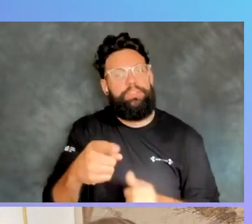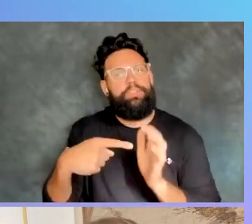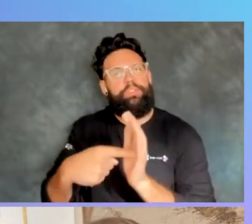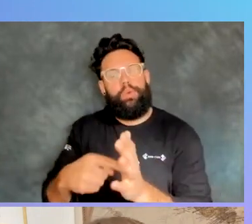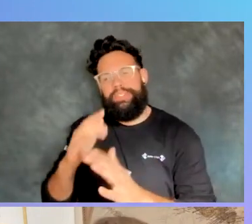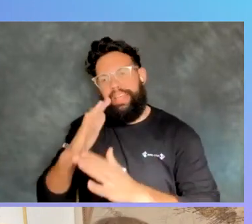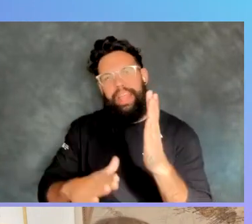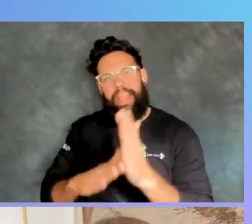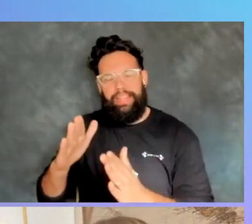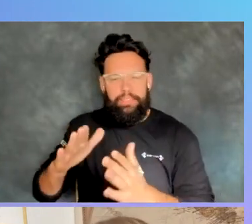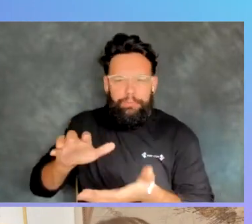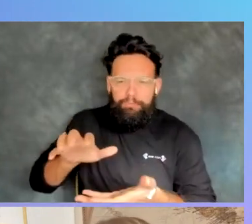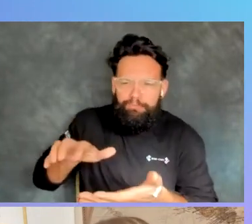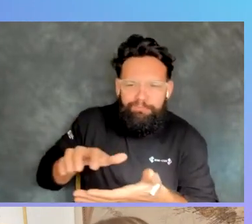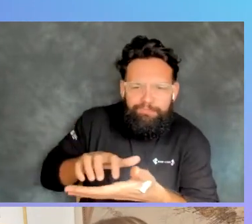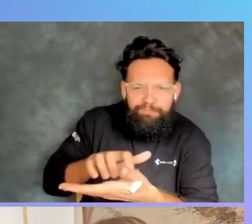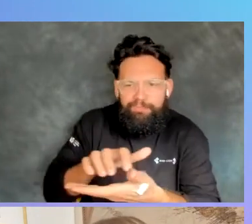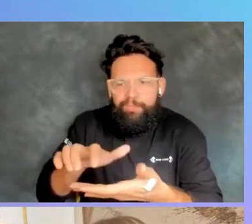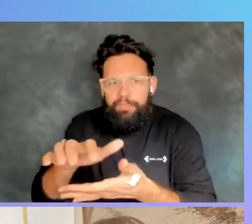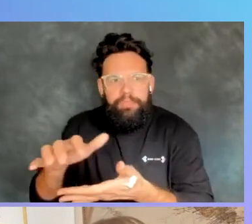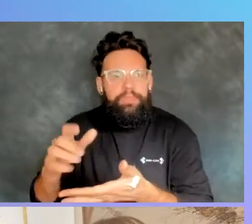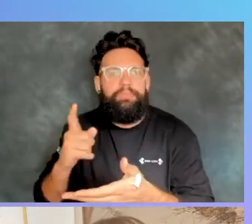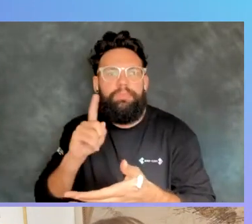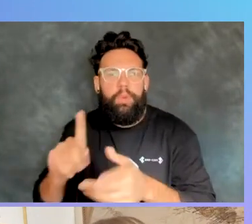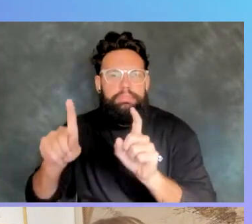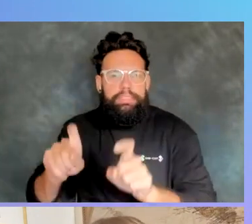tactile schematic of a continuity tester.